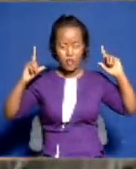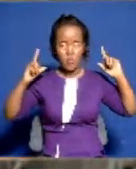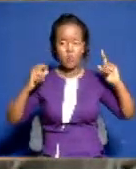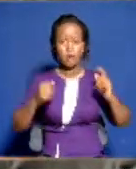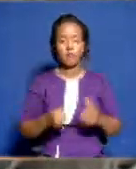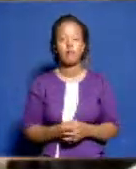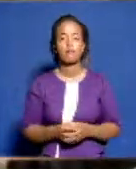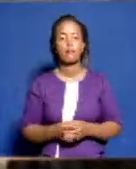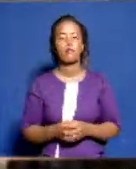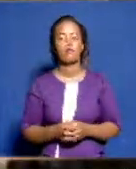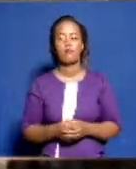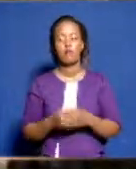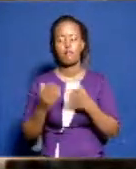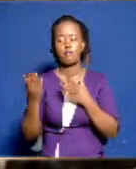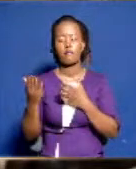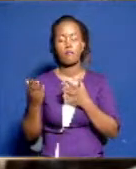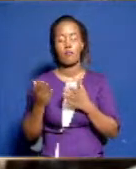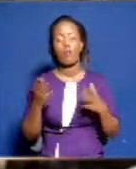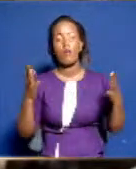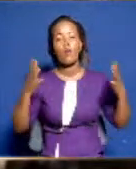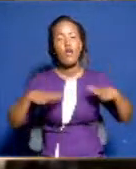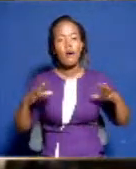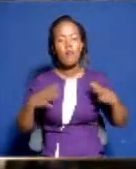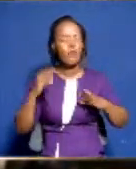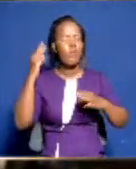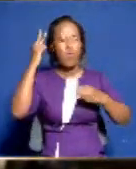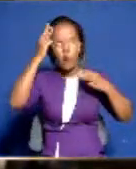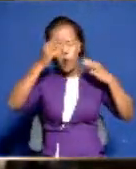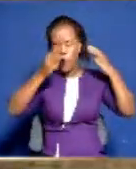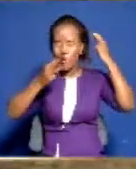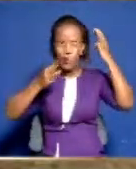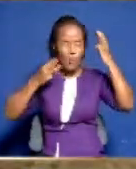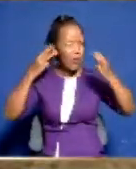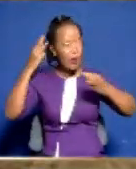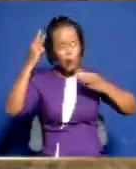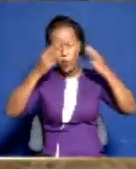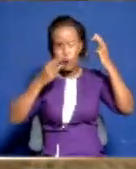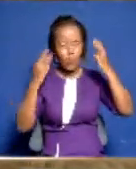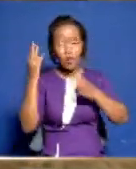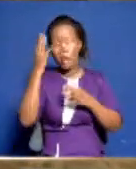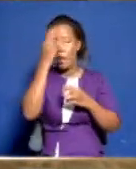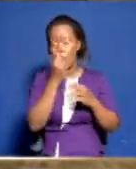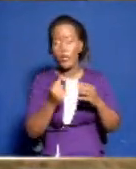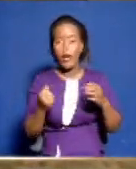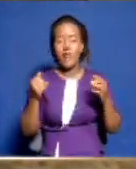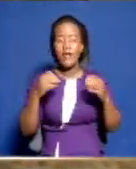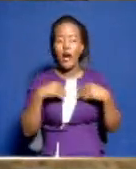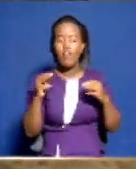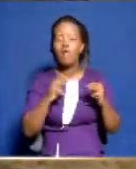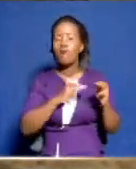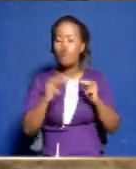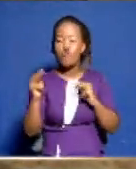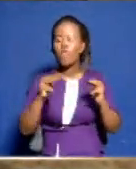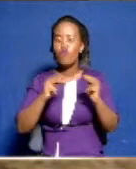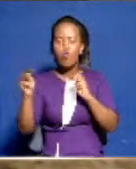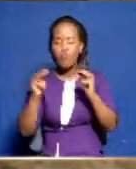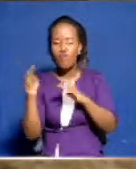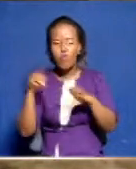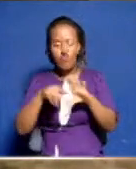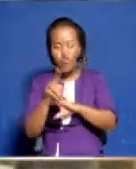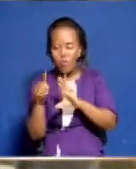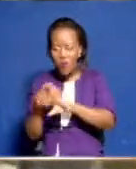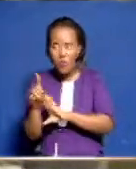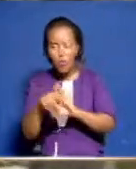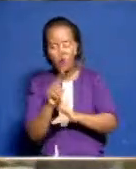This trend, according to locals, has become worrying as unknown assailants have recently been moving from home to home, poisoning dogs, and